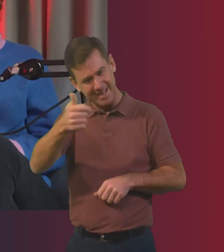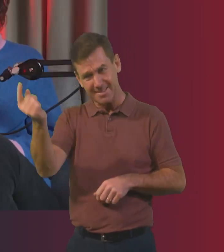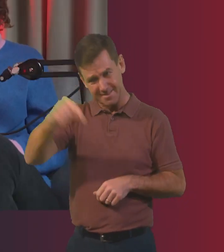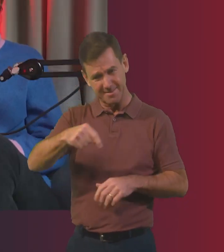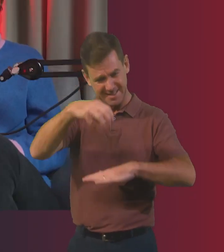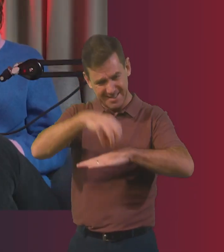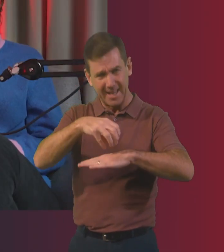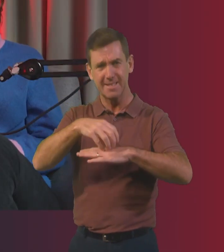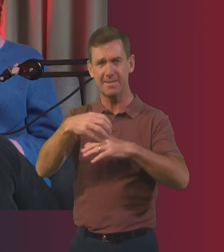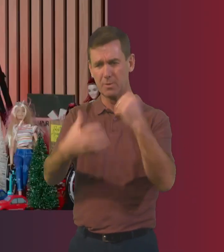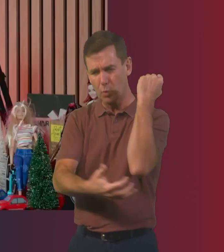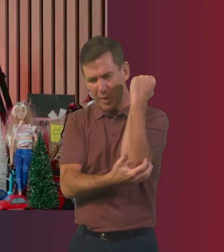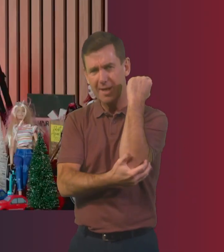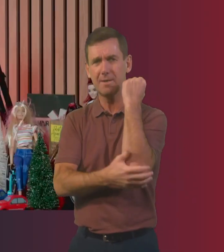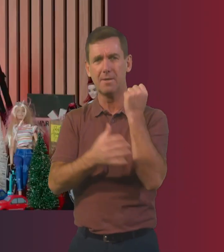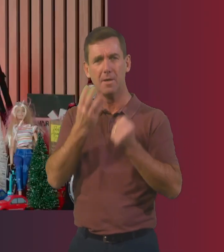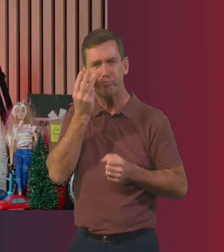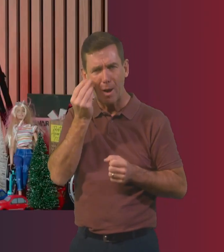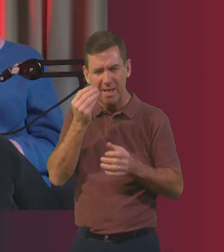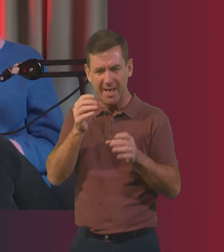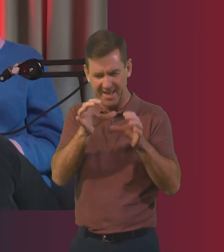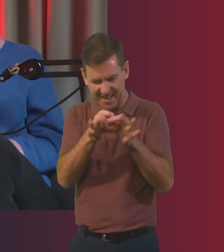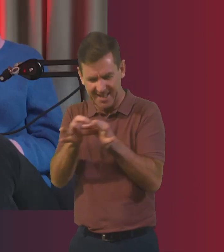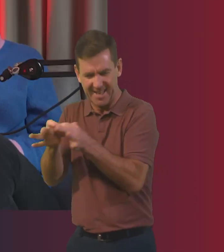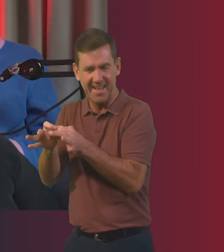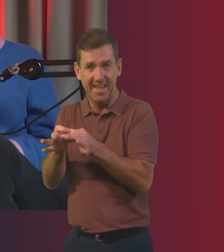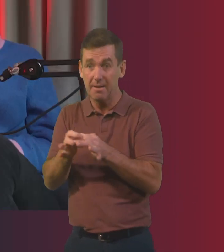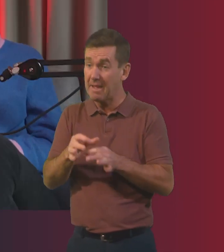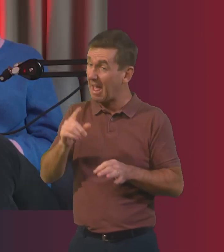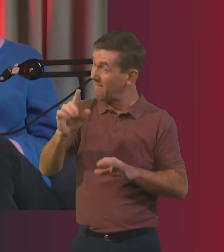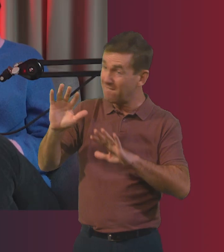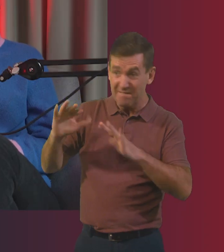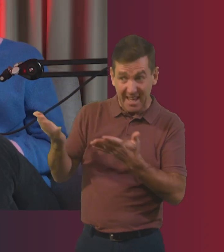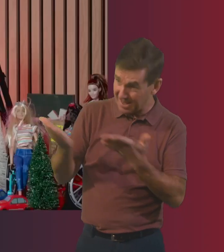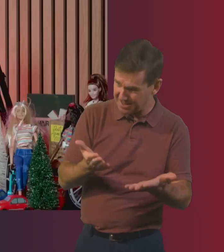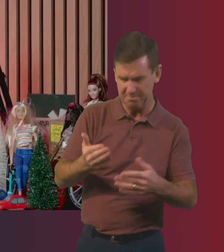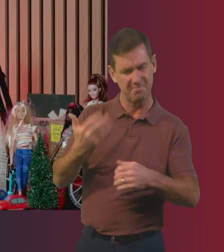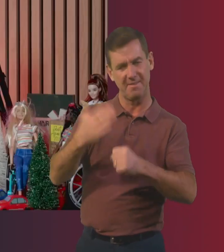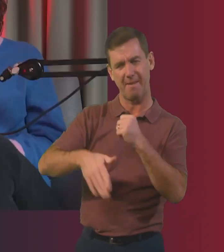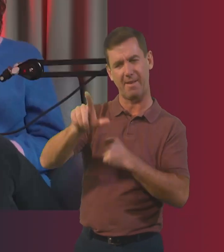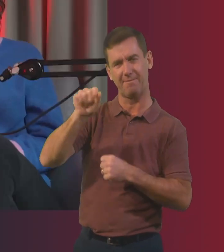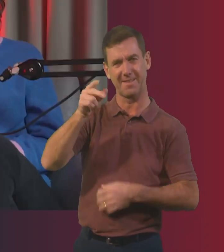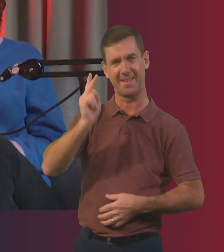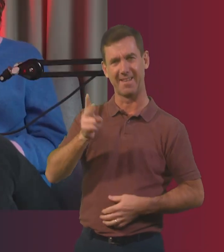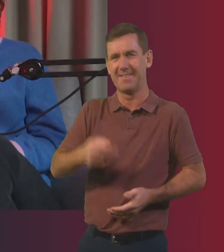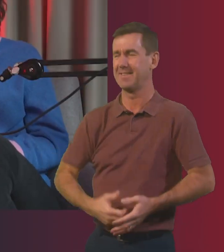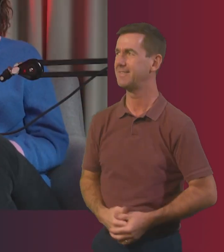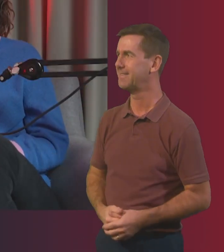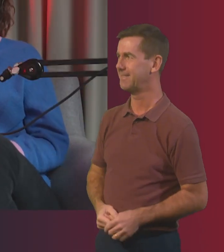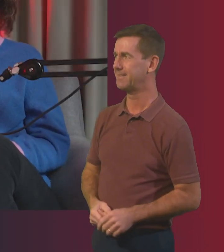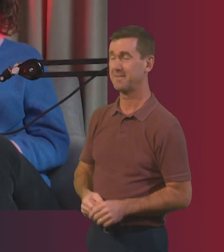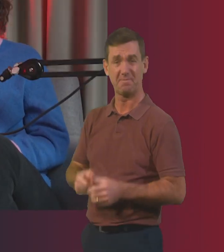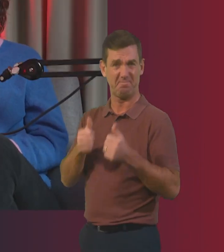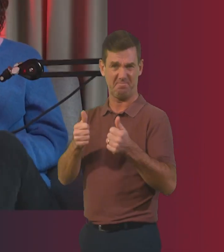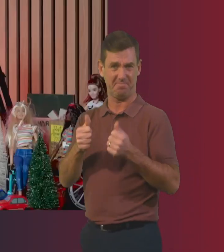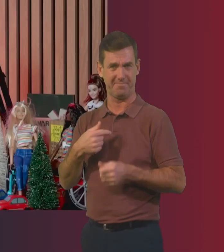yes. And cookies and brownies. And brownies. Otherwise, you're never invited back. Yeah, okay. Agreed. Oh. So I'll just lovely. pop into to a